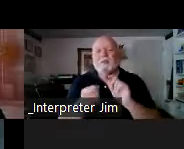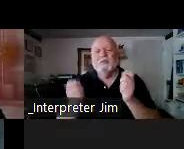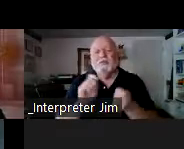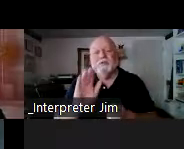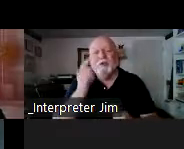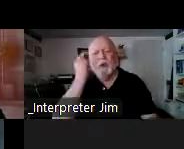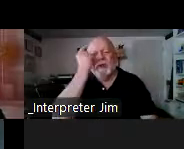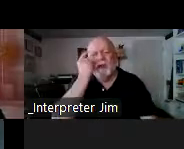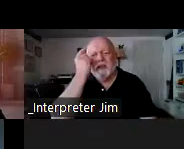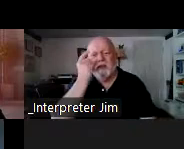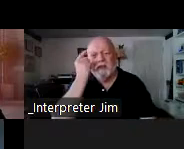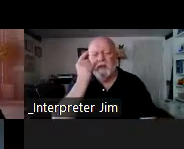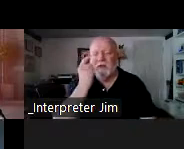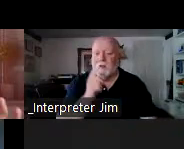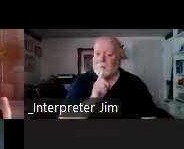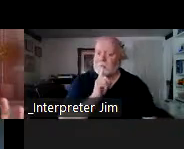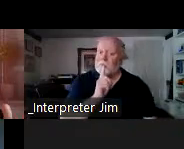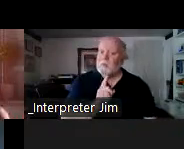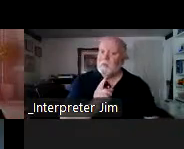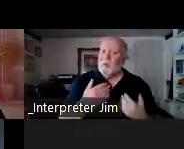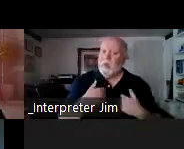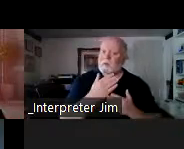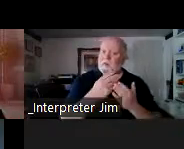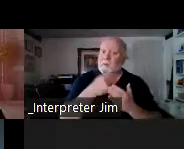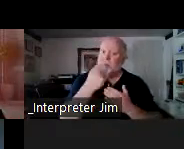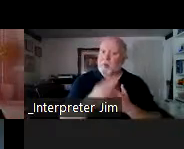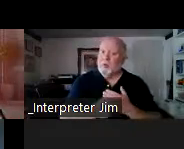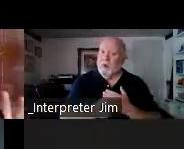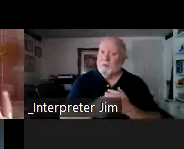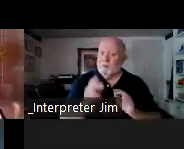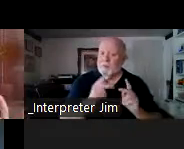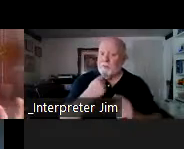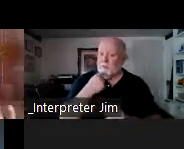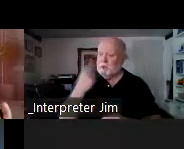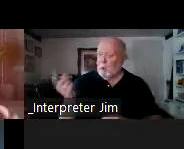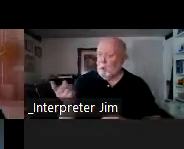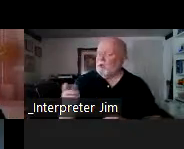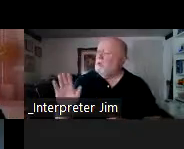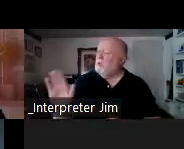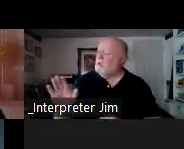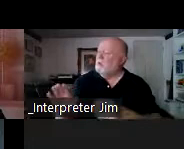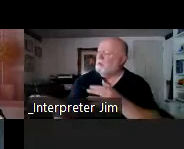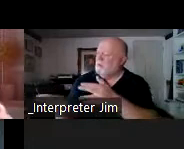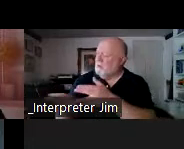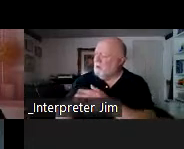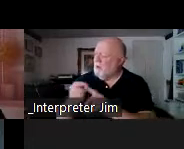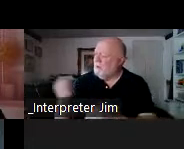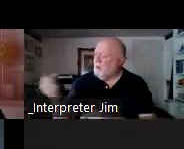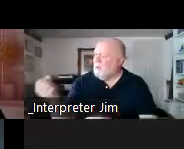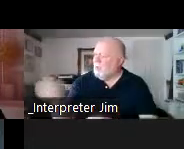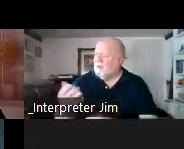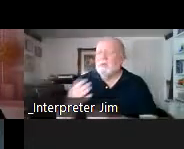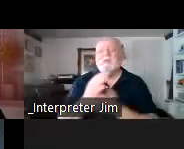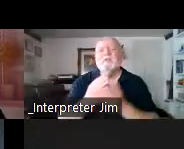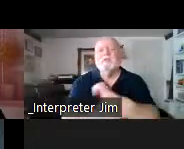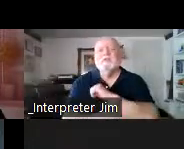There's actually some programs where people are told to take a break from gambling. They actually set it up on and there's certain countries that have that.